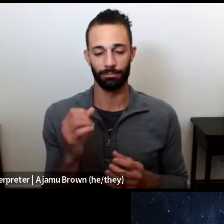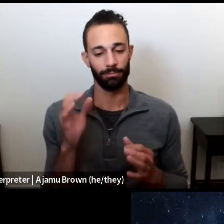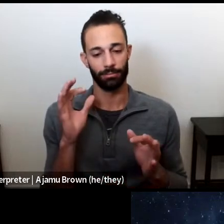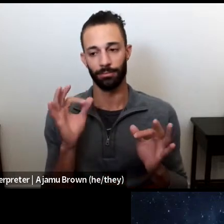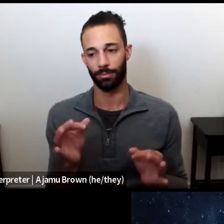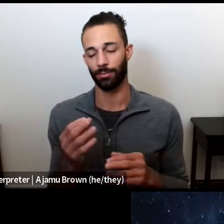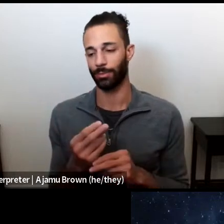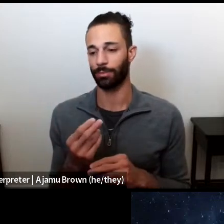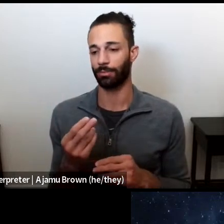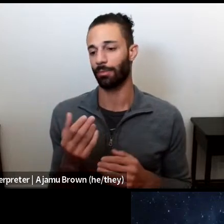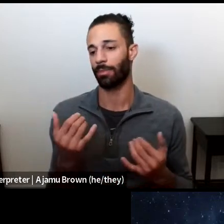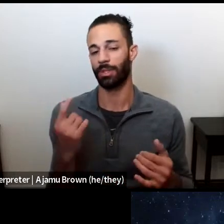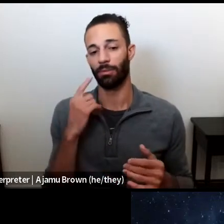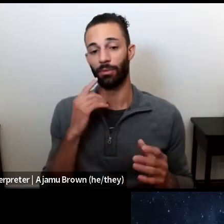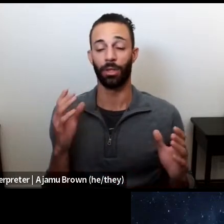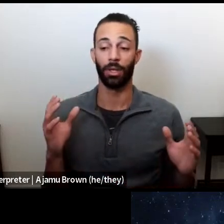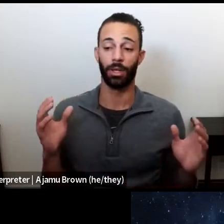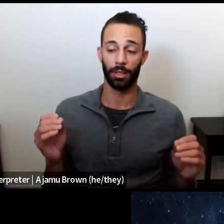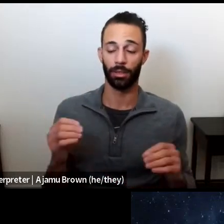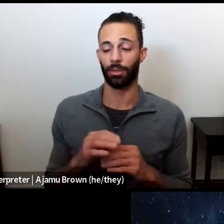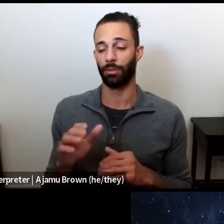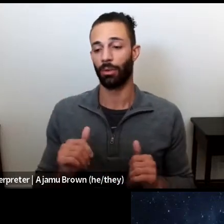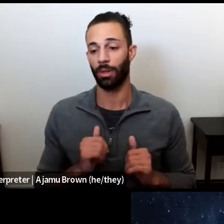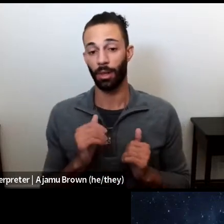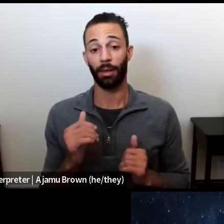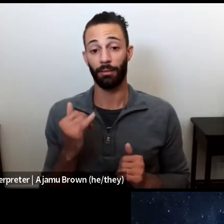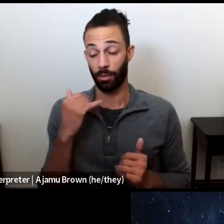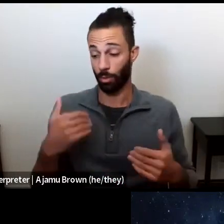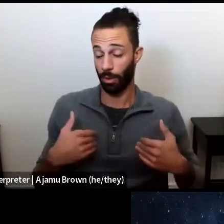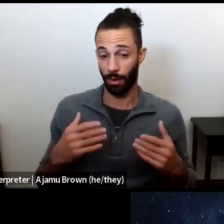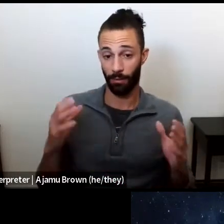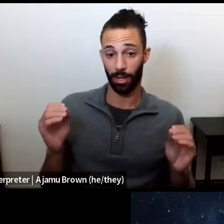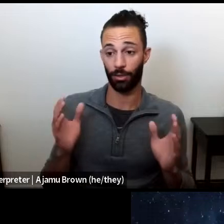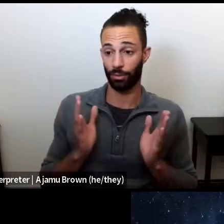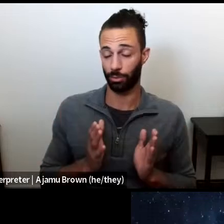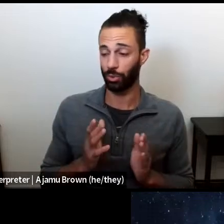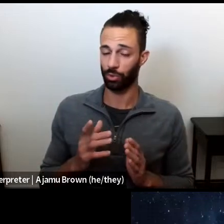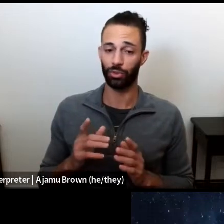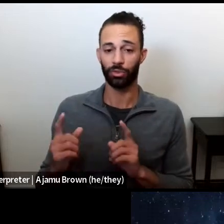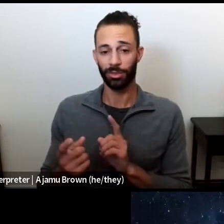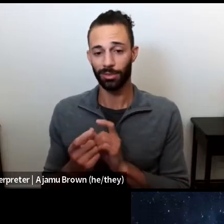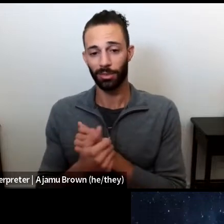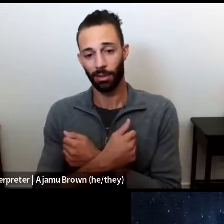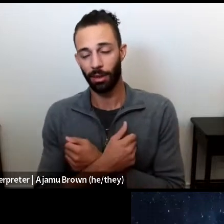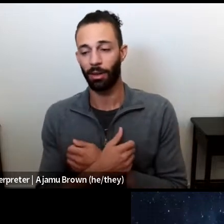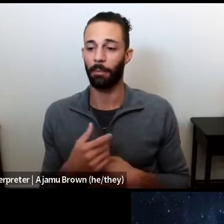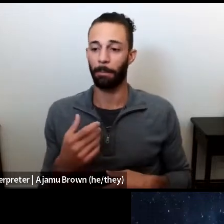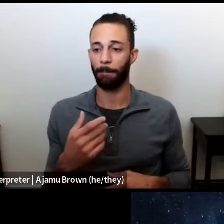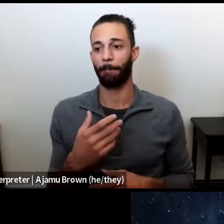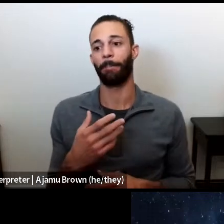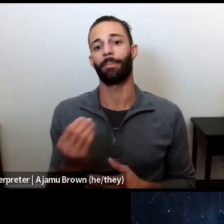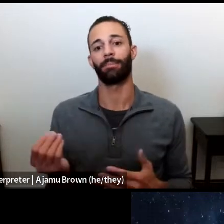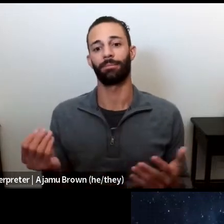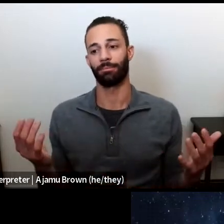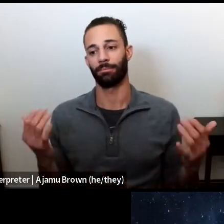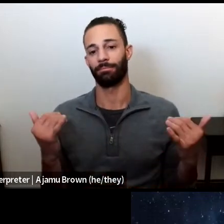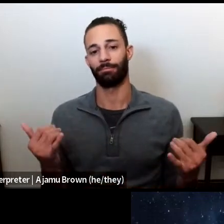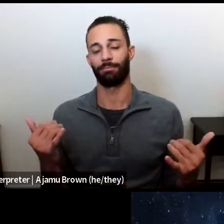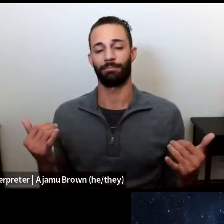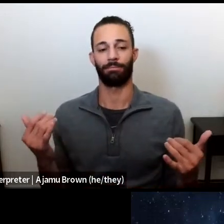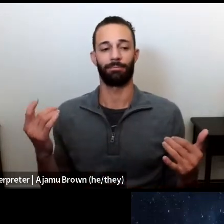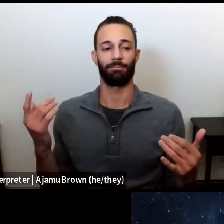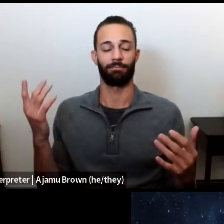And also, if you have a Cancerian in your life, give them a hug. Also, okay, this is here it goes. That just came through.